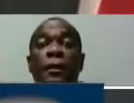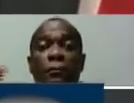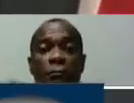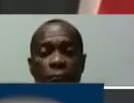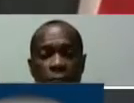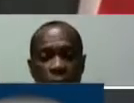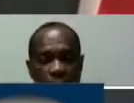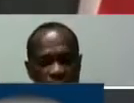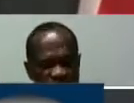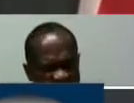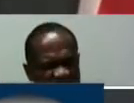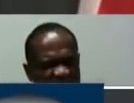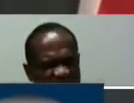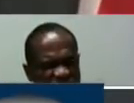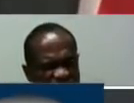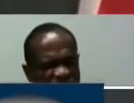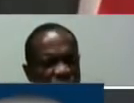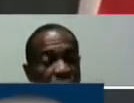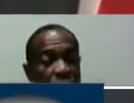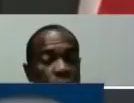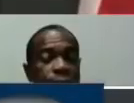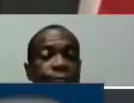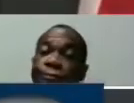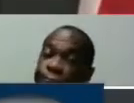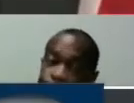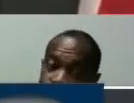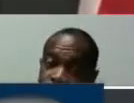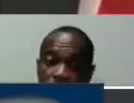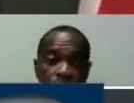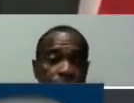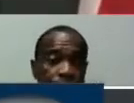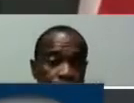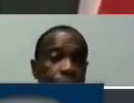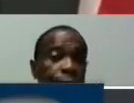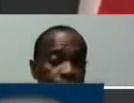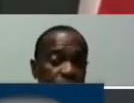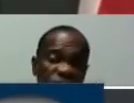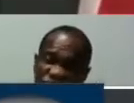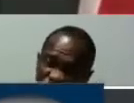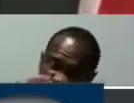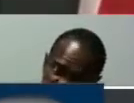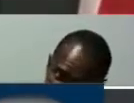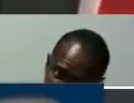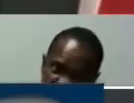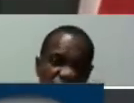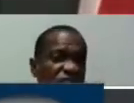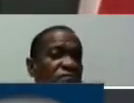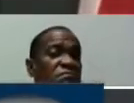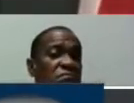Some countries have forced vaccination. We don't have that in this country.